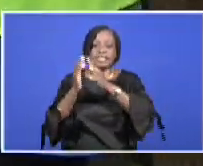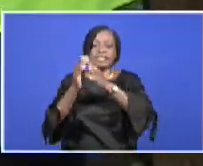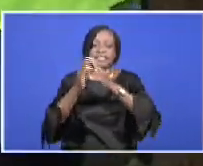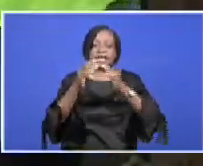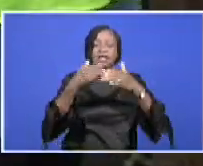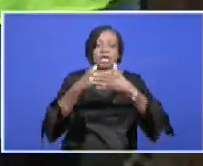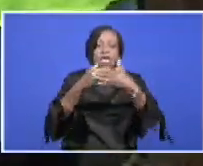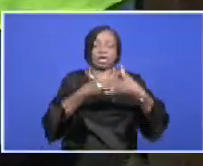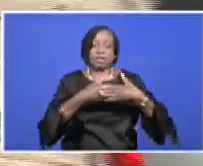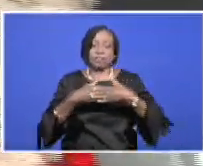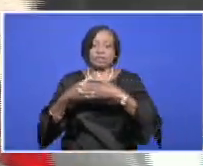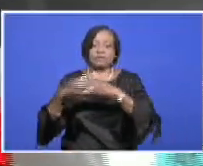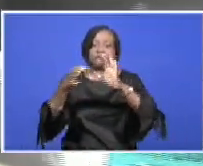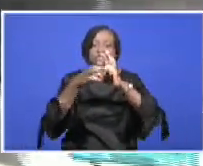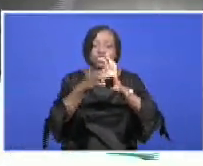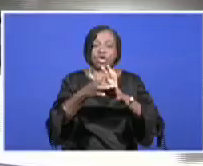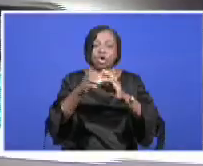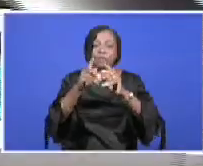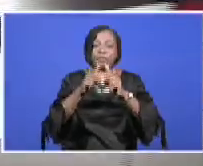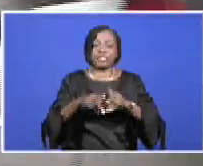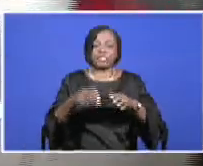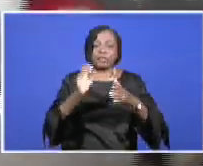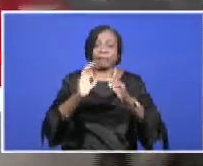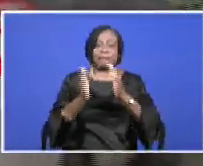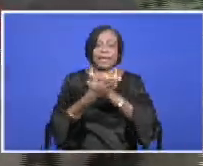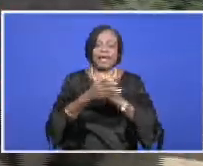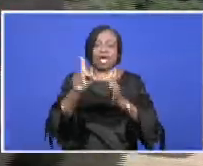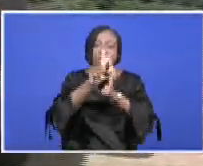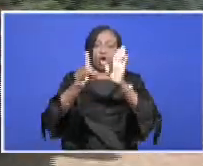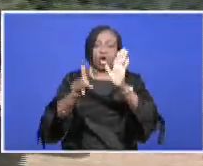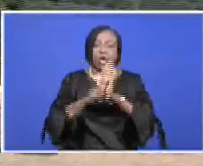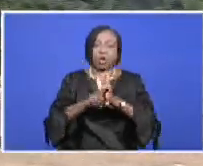aggressive joint operations by law enforcement, which would